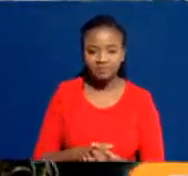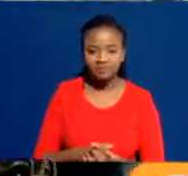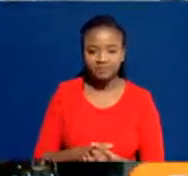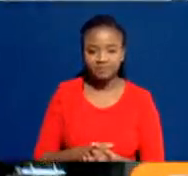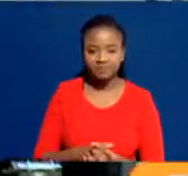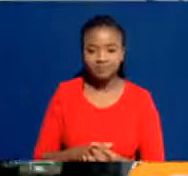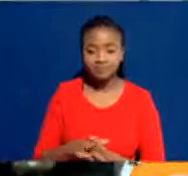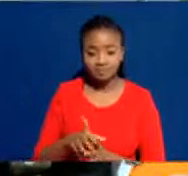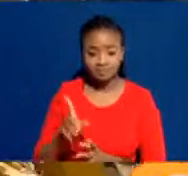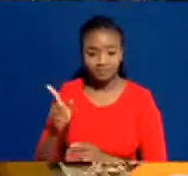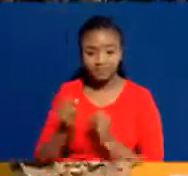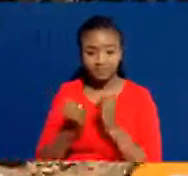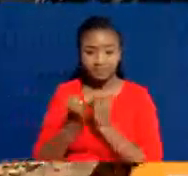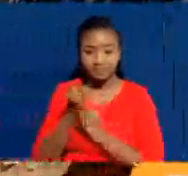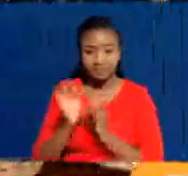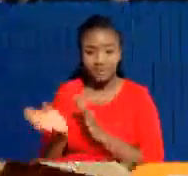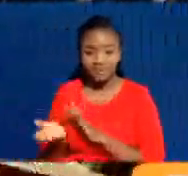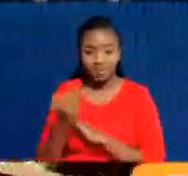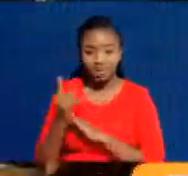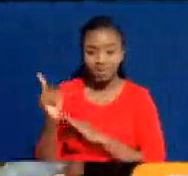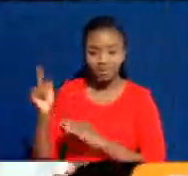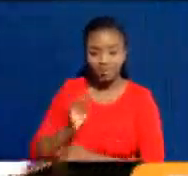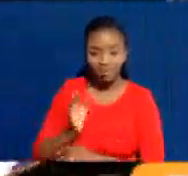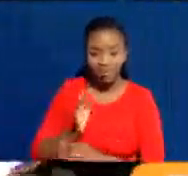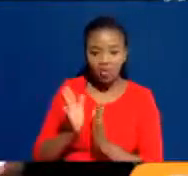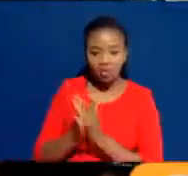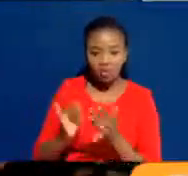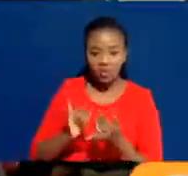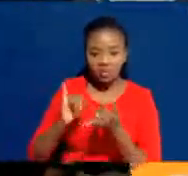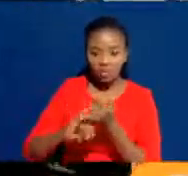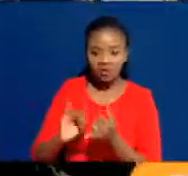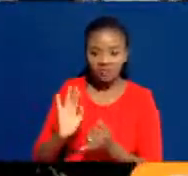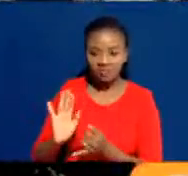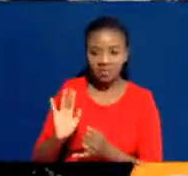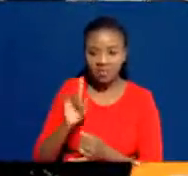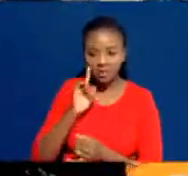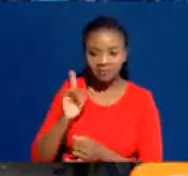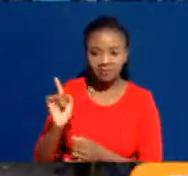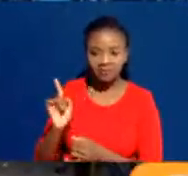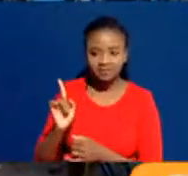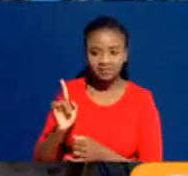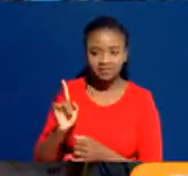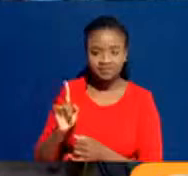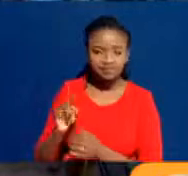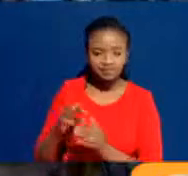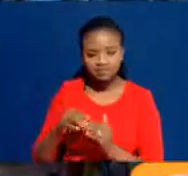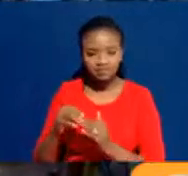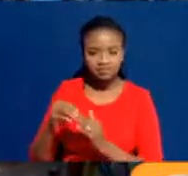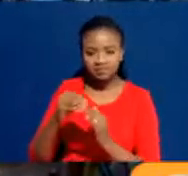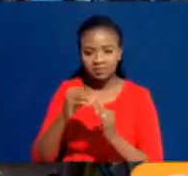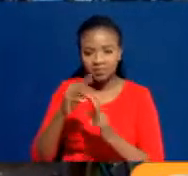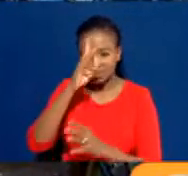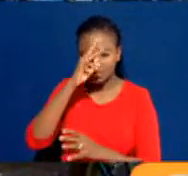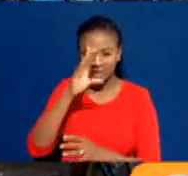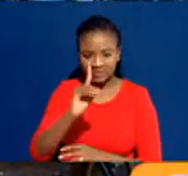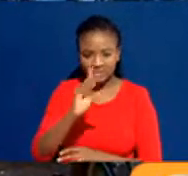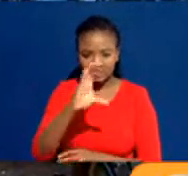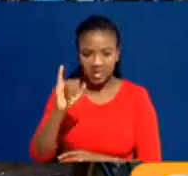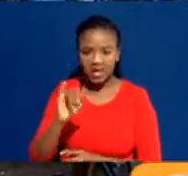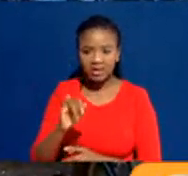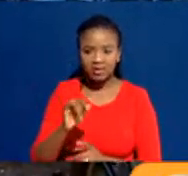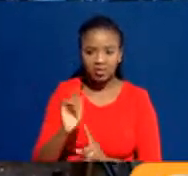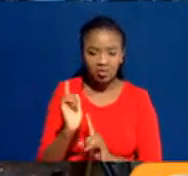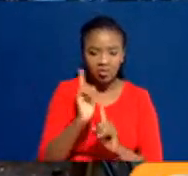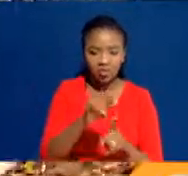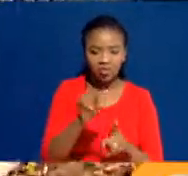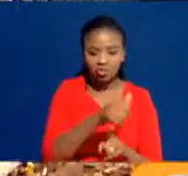Saturday morning, Niraj Shah and his wife Avani Shah led detectives from the DCI Land Fraud Unit